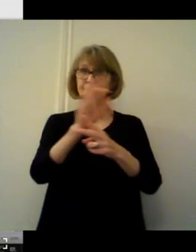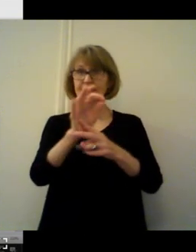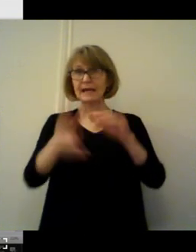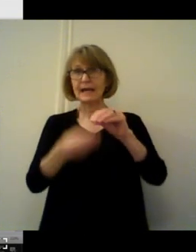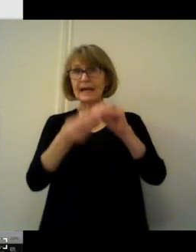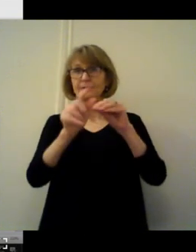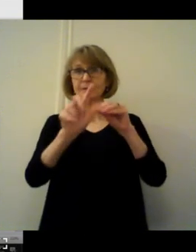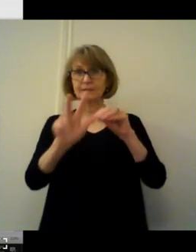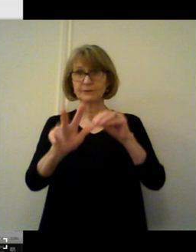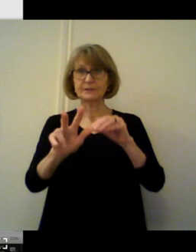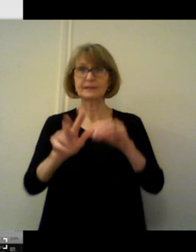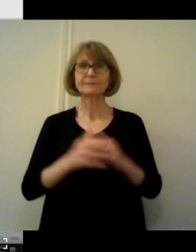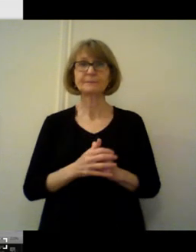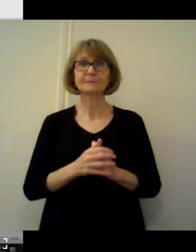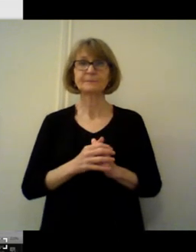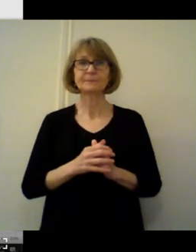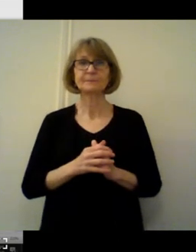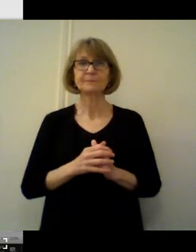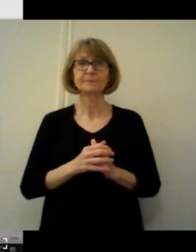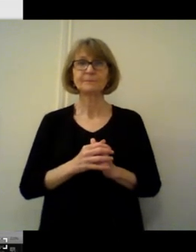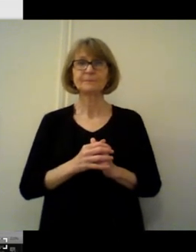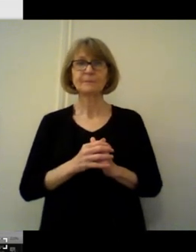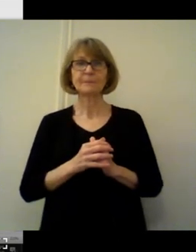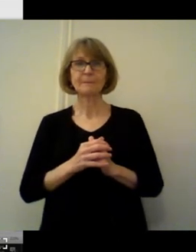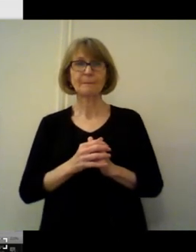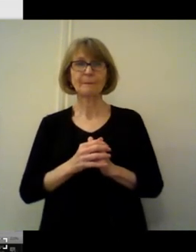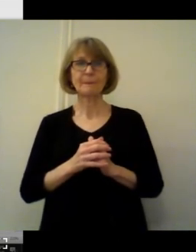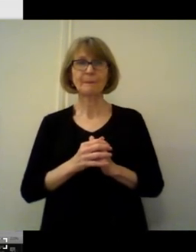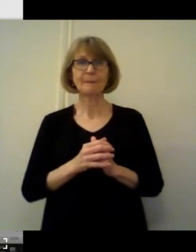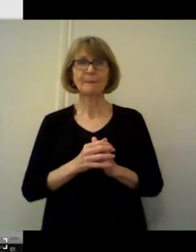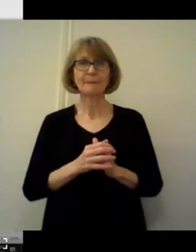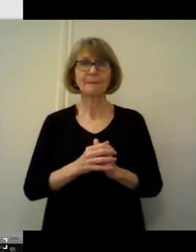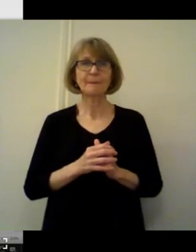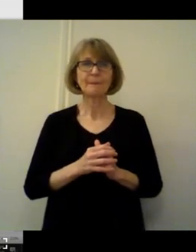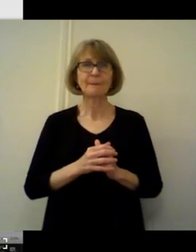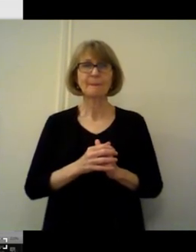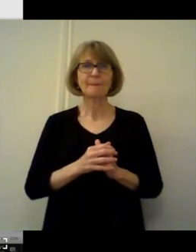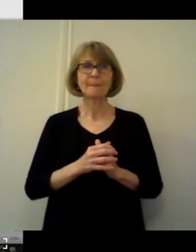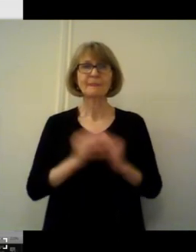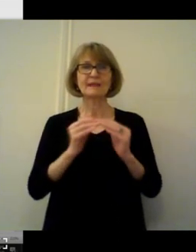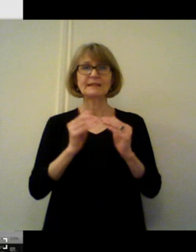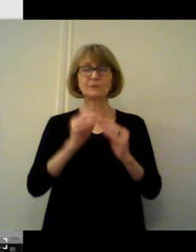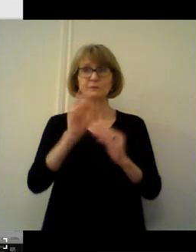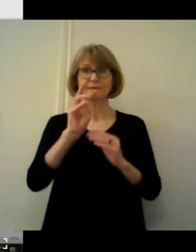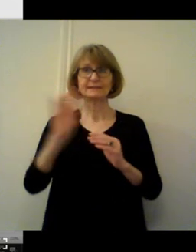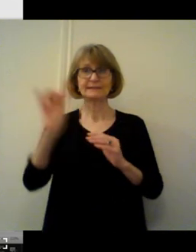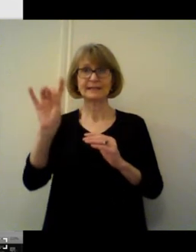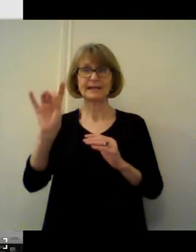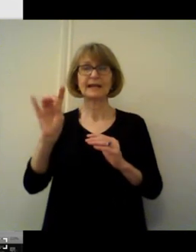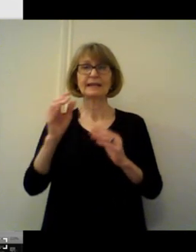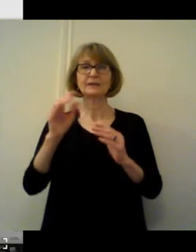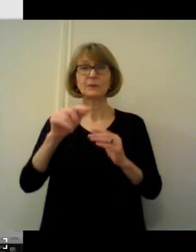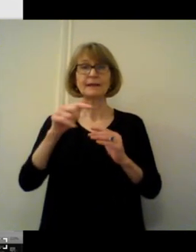68. Okay, let me choose another color right here. Oops. Okay, now take a look at the next one. In order to